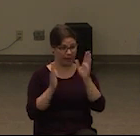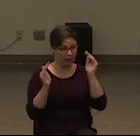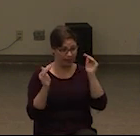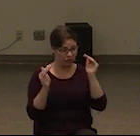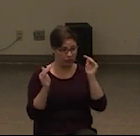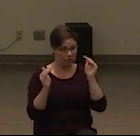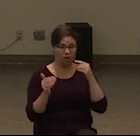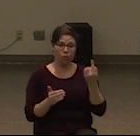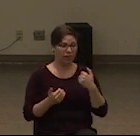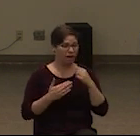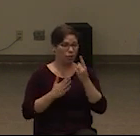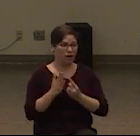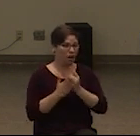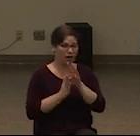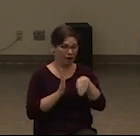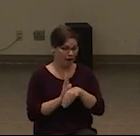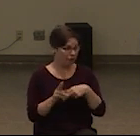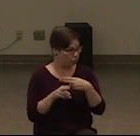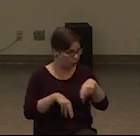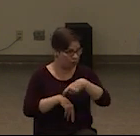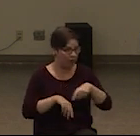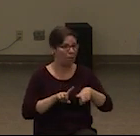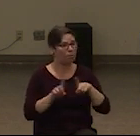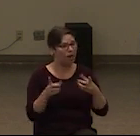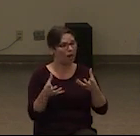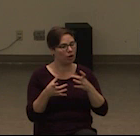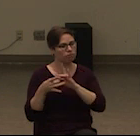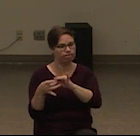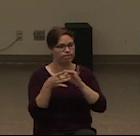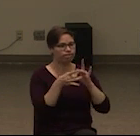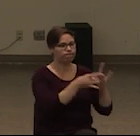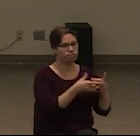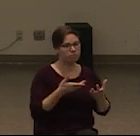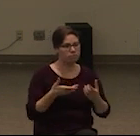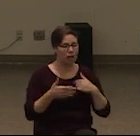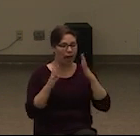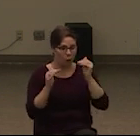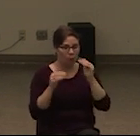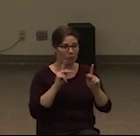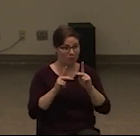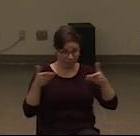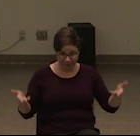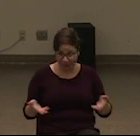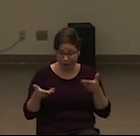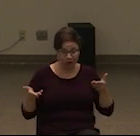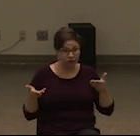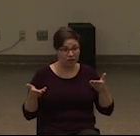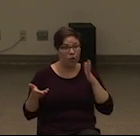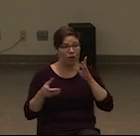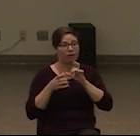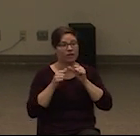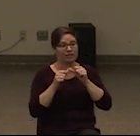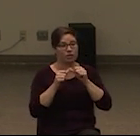an hour and a half this morning, I really want us to be in community with one another, right? And I hope that the people that are in this room with you, even as I leave, you continue to be